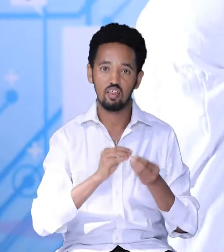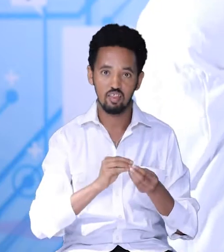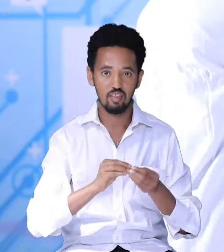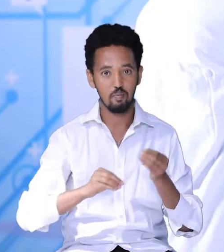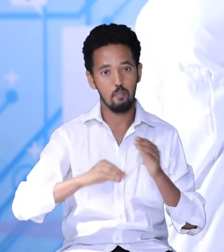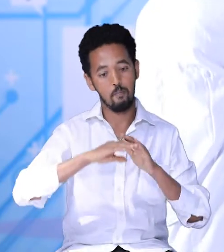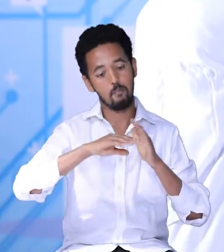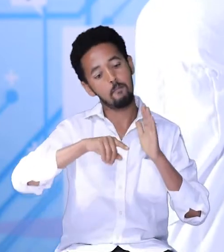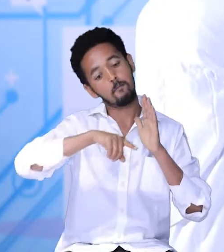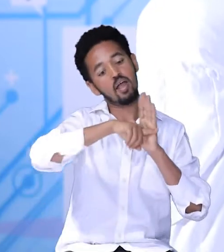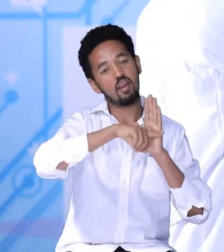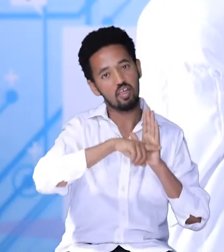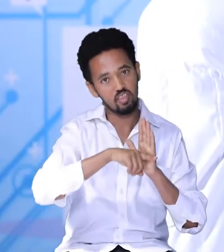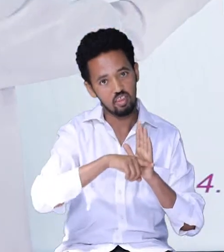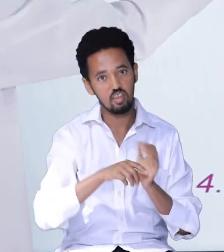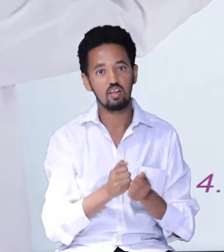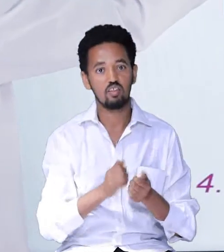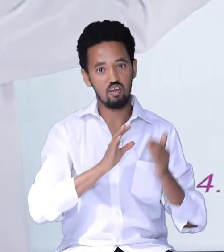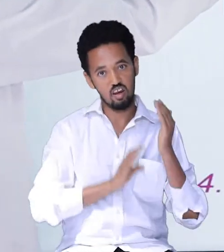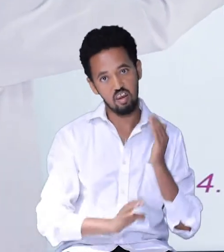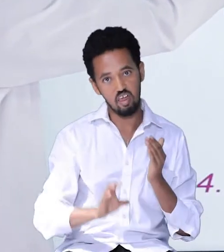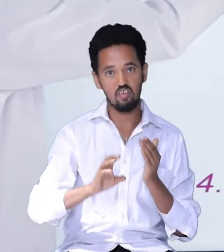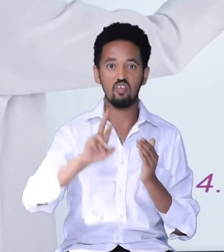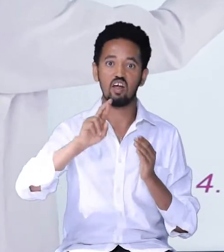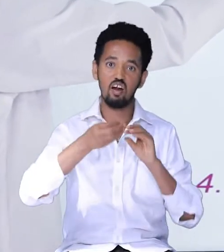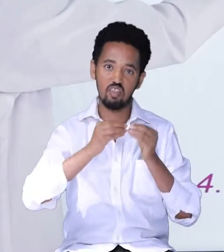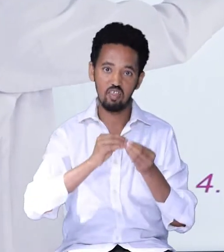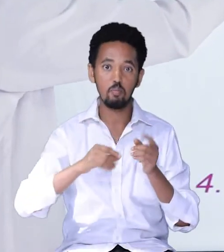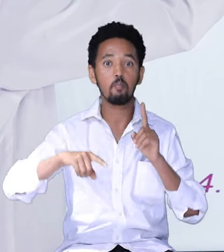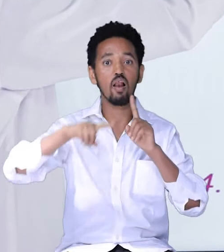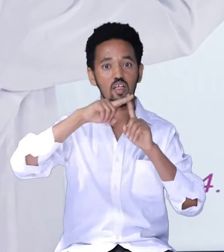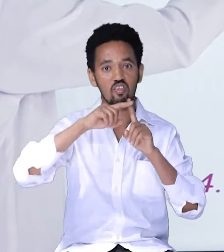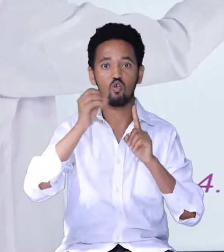minus days rate plus or